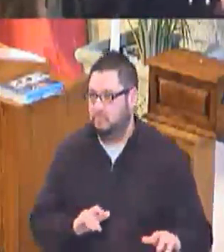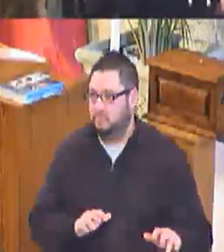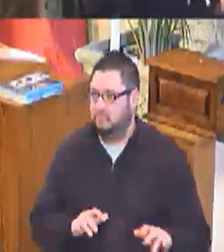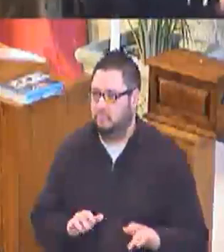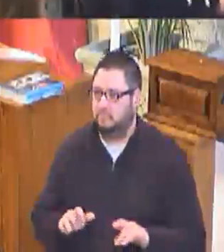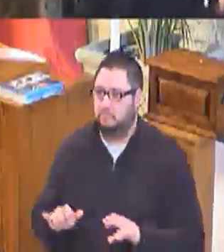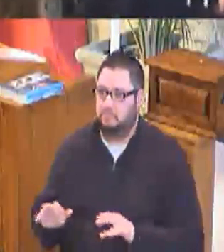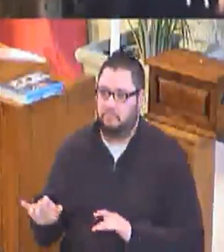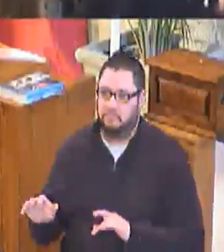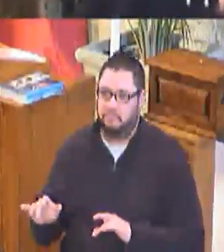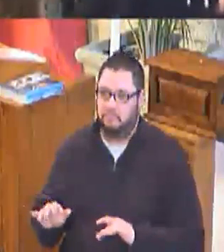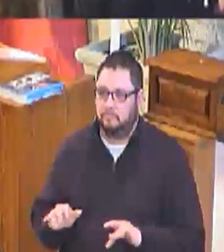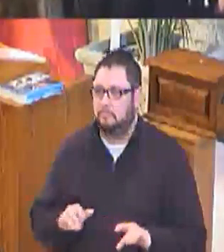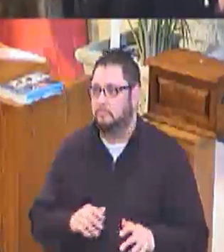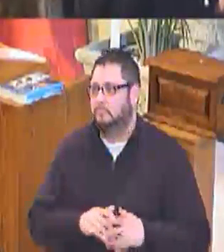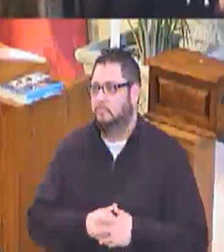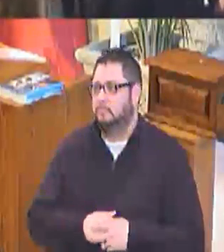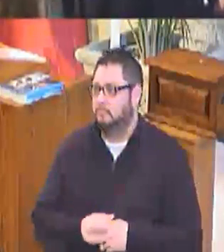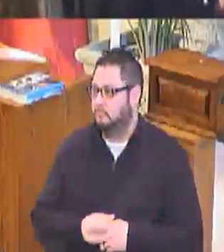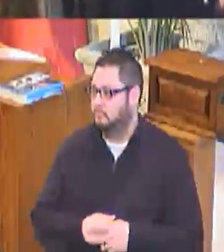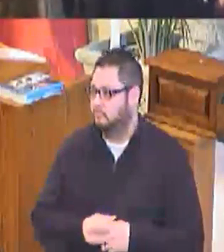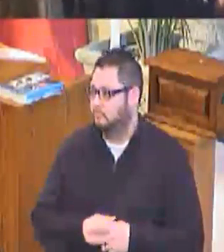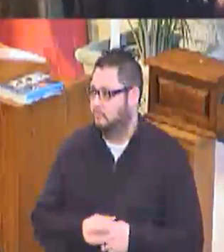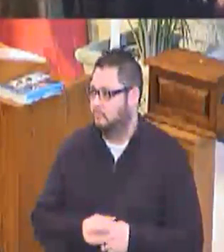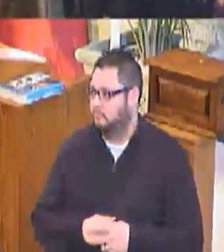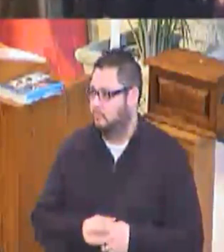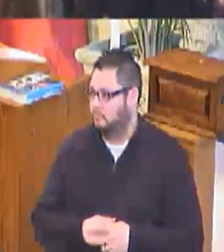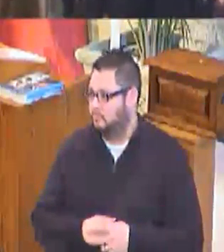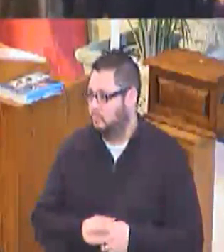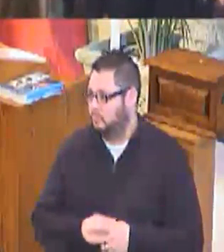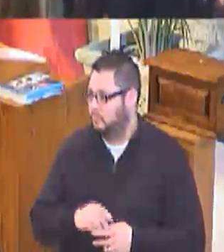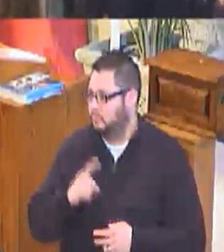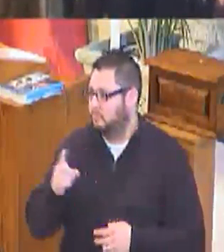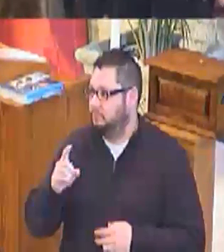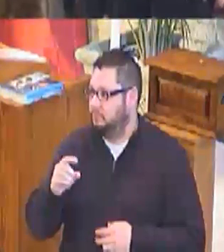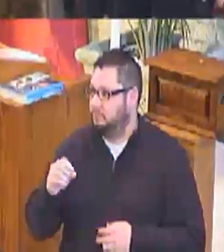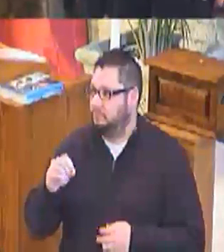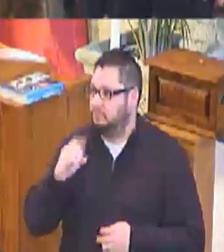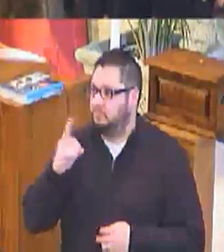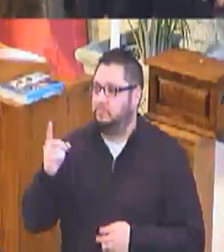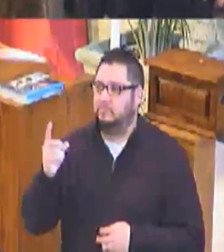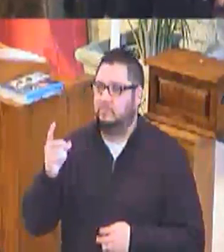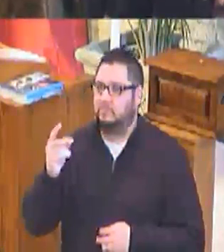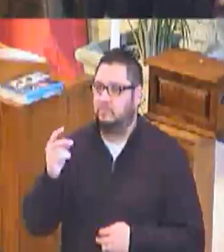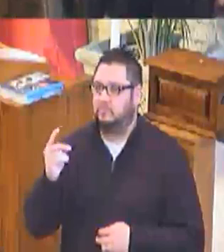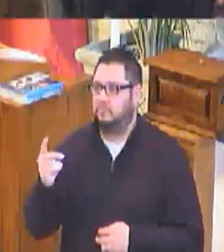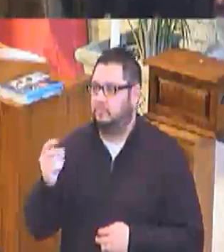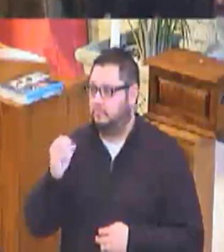The light may flash in.